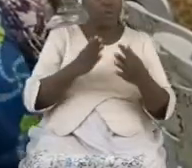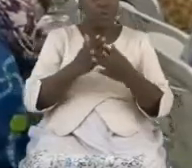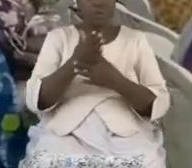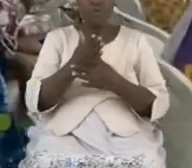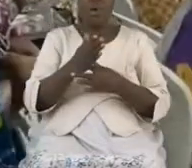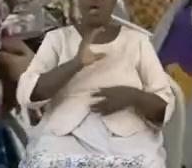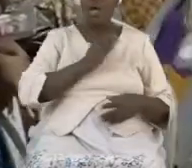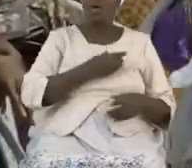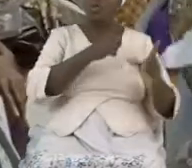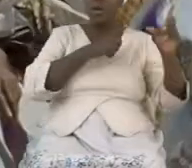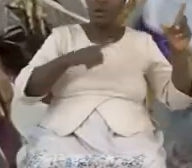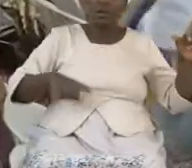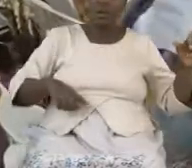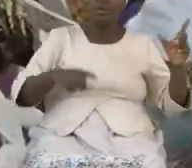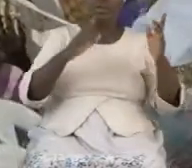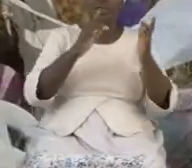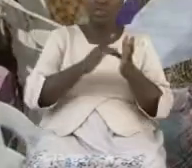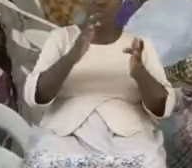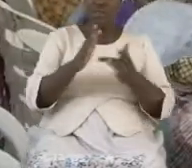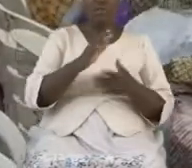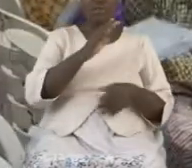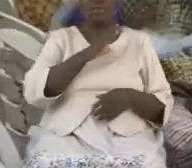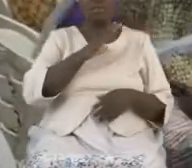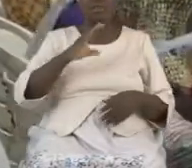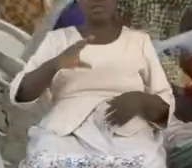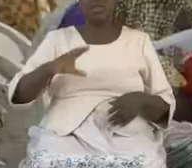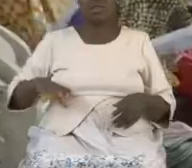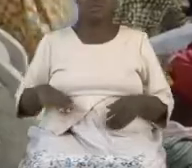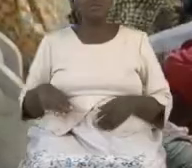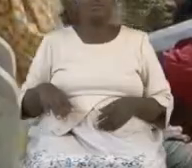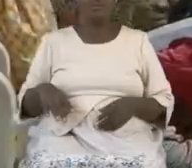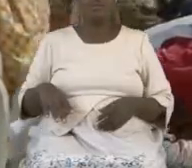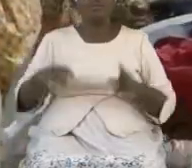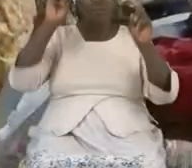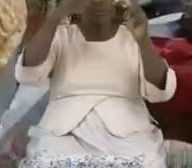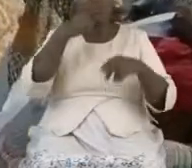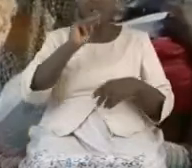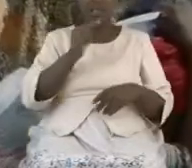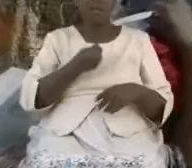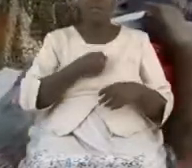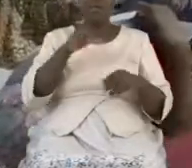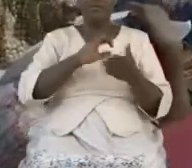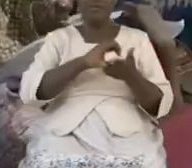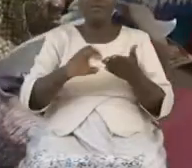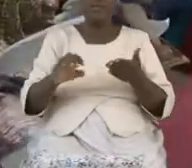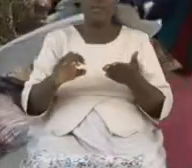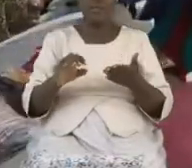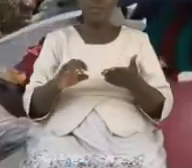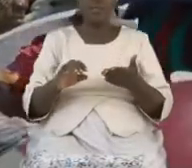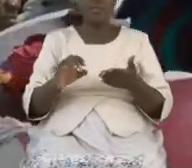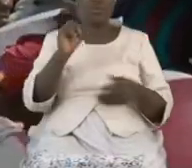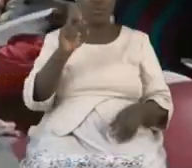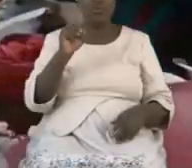Lord Jesus Christ. It tells us in verse 12, let